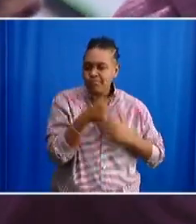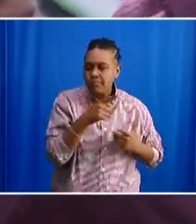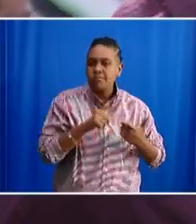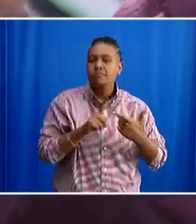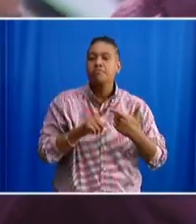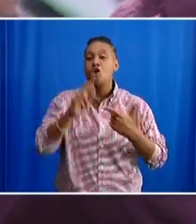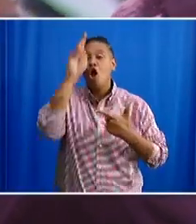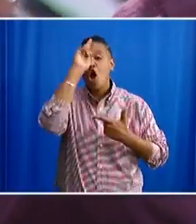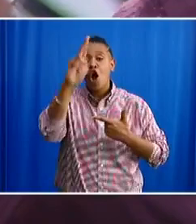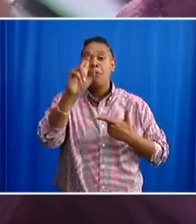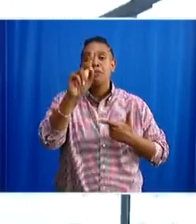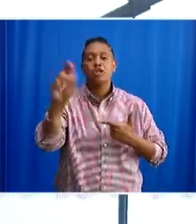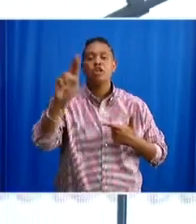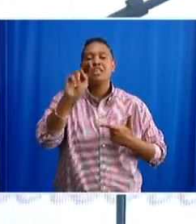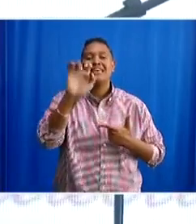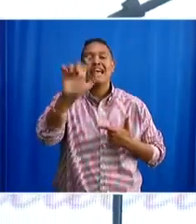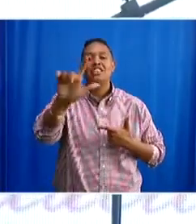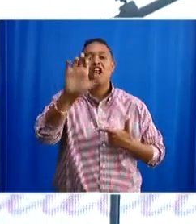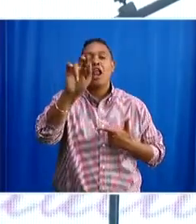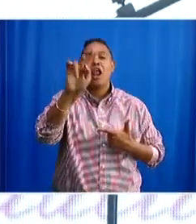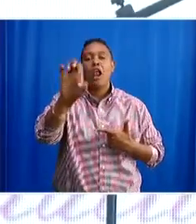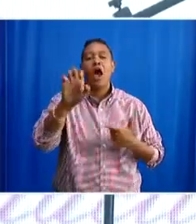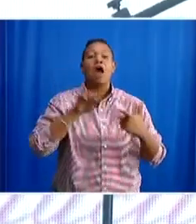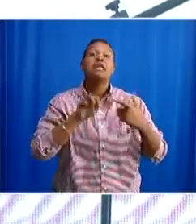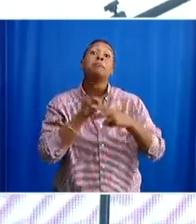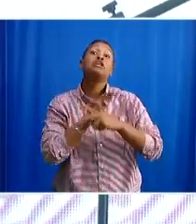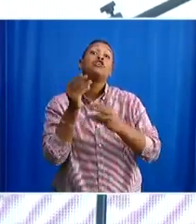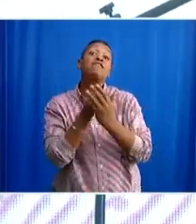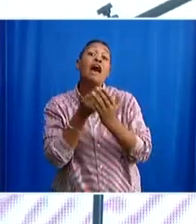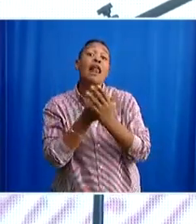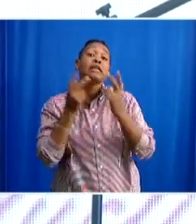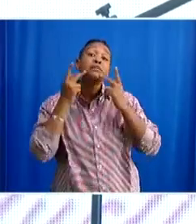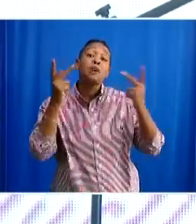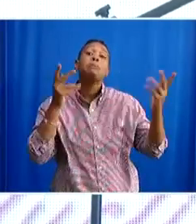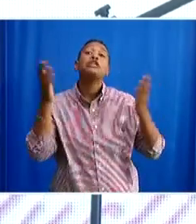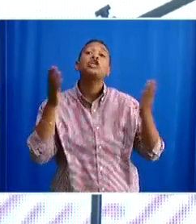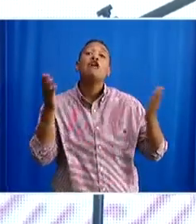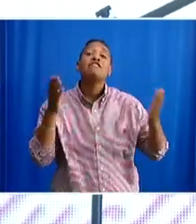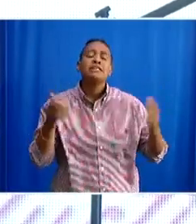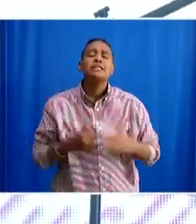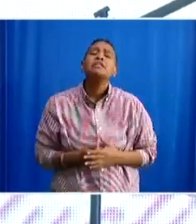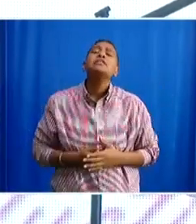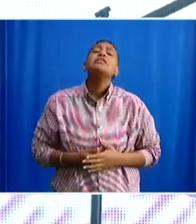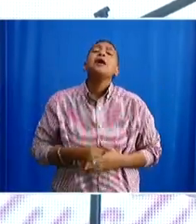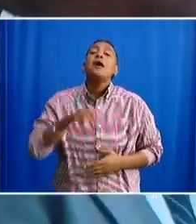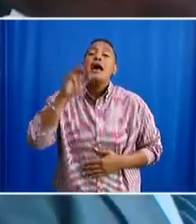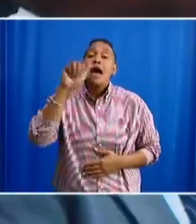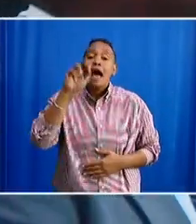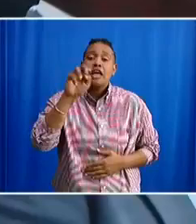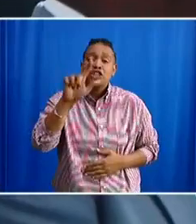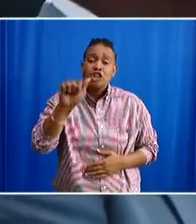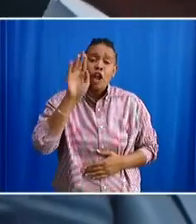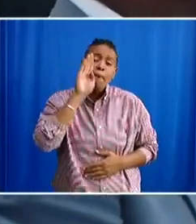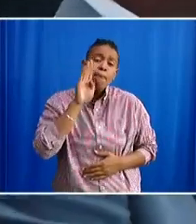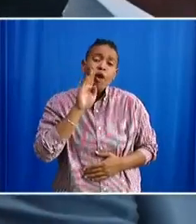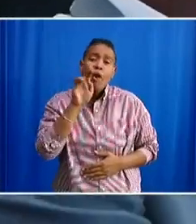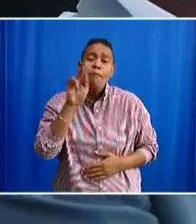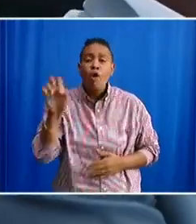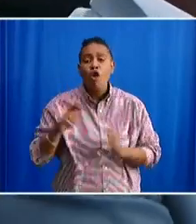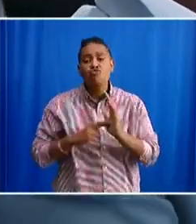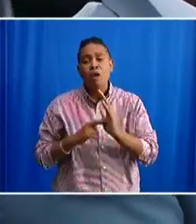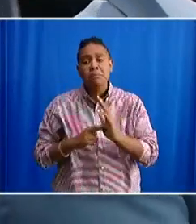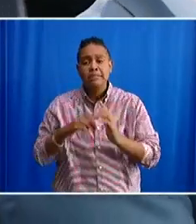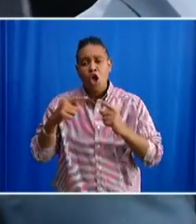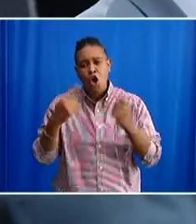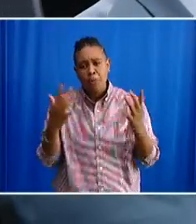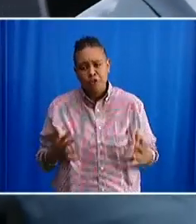Honorable Dr. Nigel Clark, Minister of Finance and the Public Service, Ms. Angela Brown-Burke, who is representing the